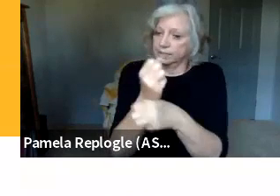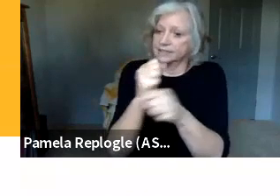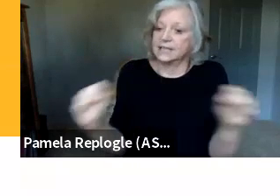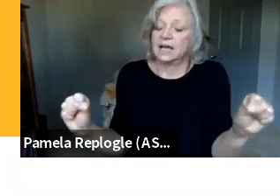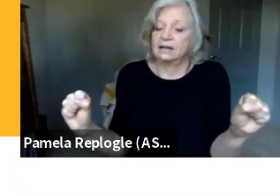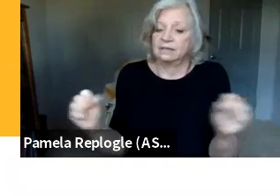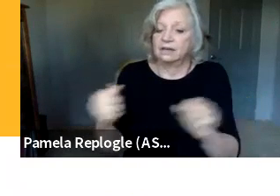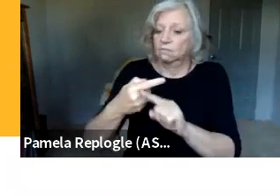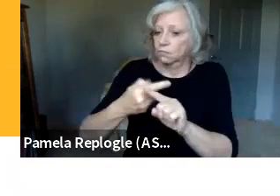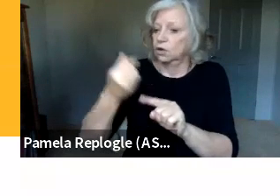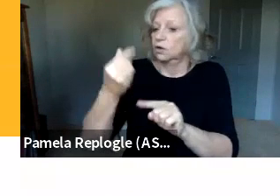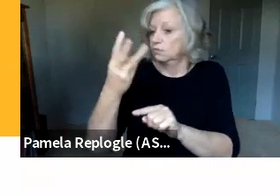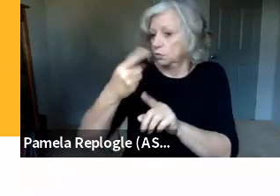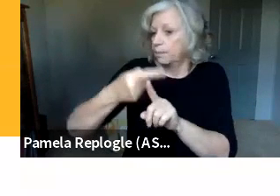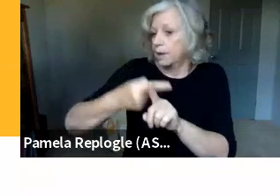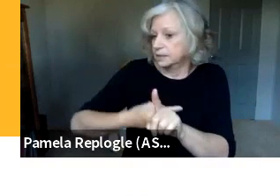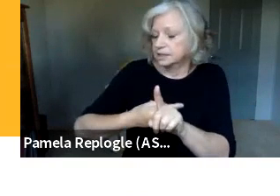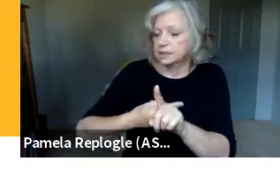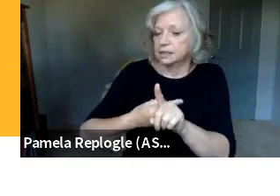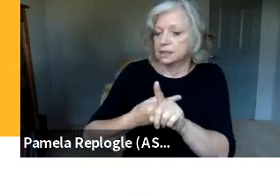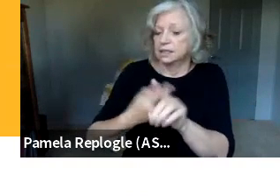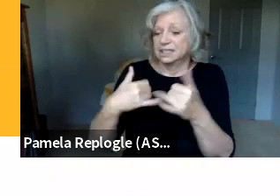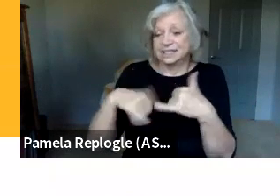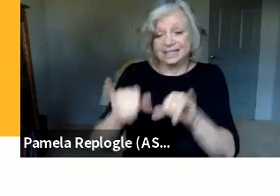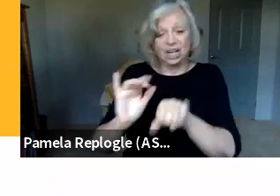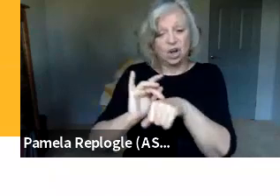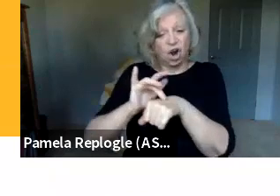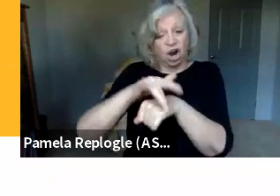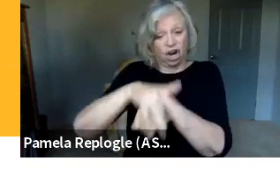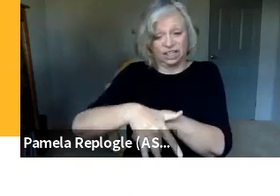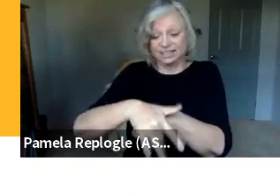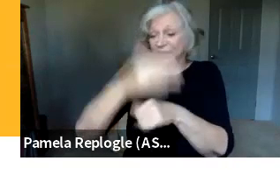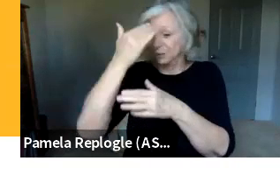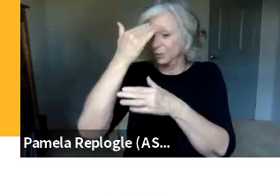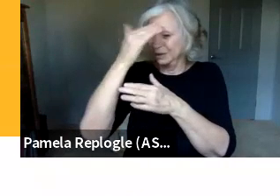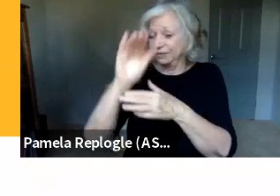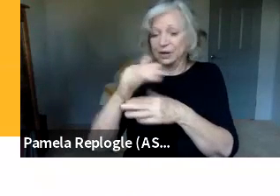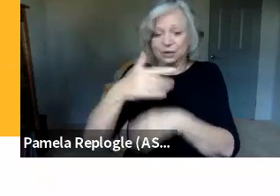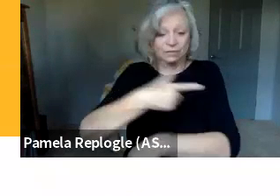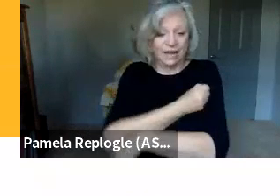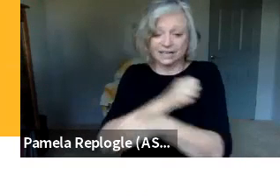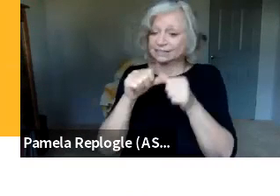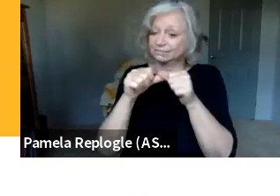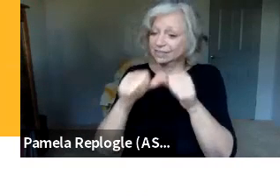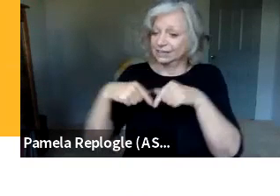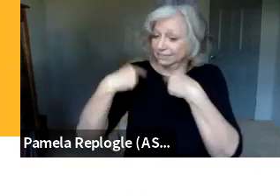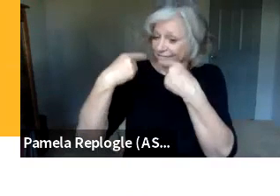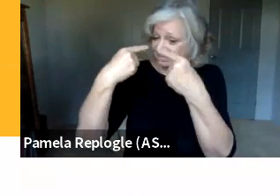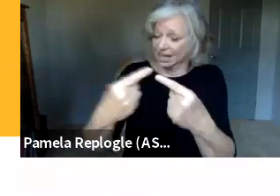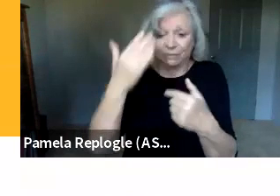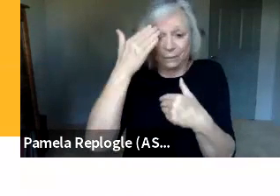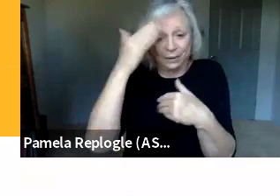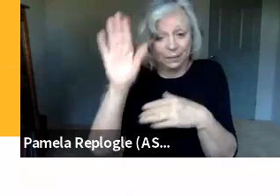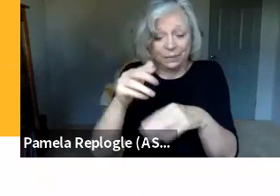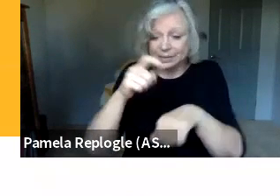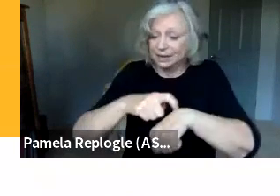some months, and it's still early. We don't know how long that lasts. But we do know that the vaccine creates a